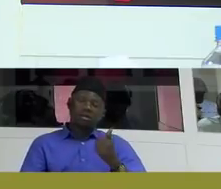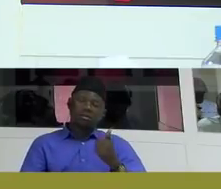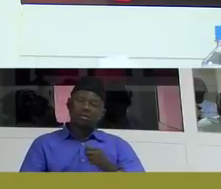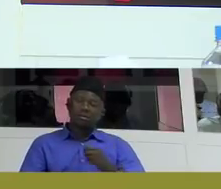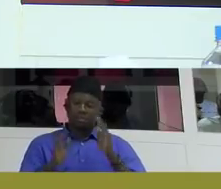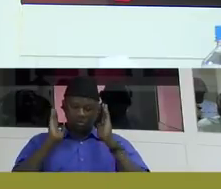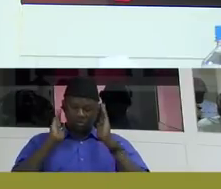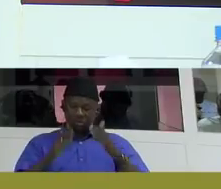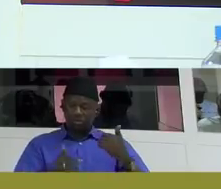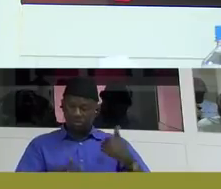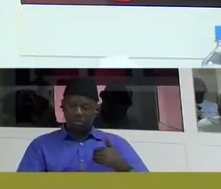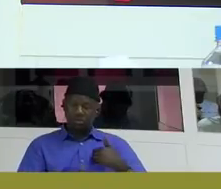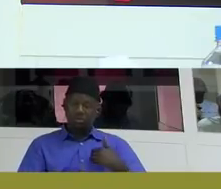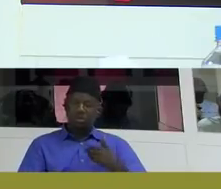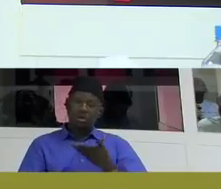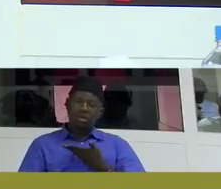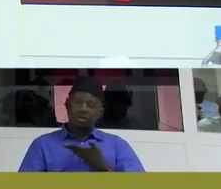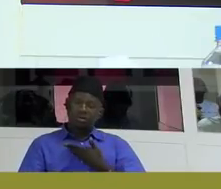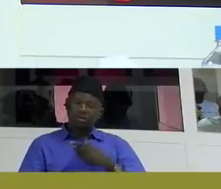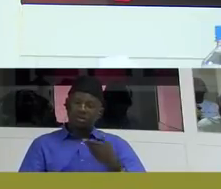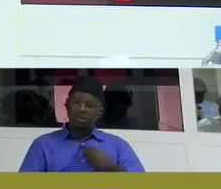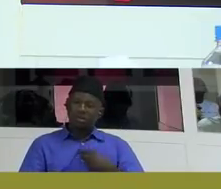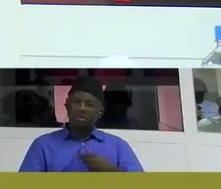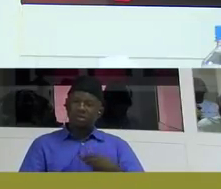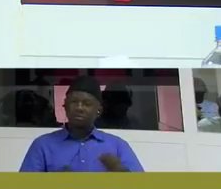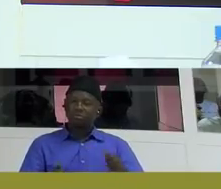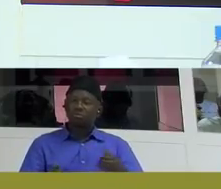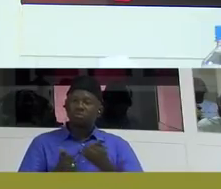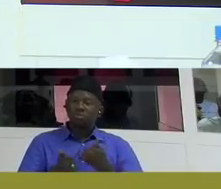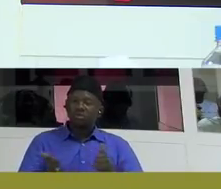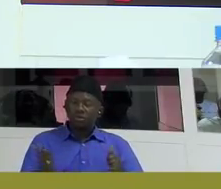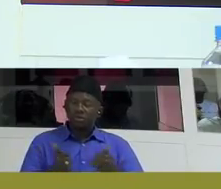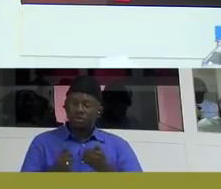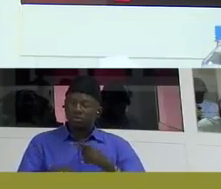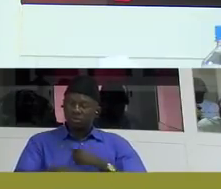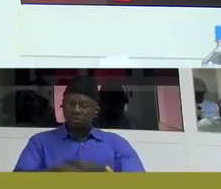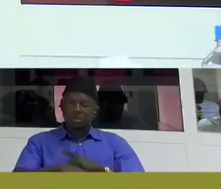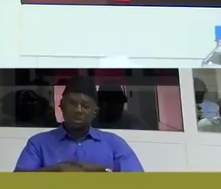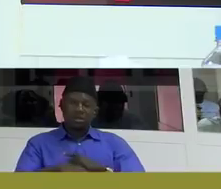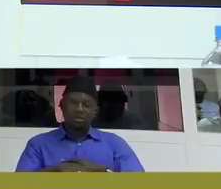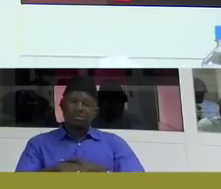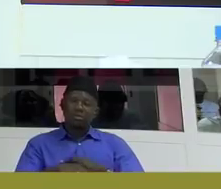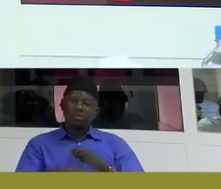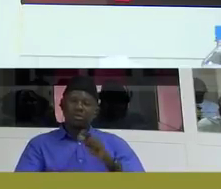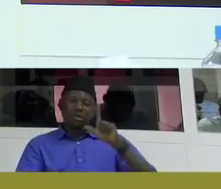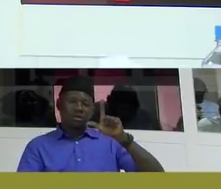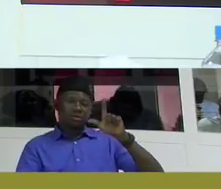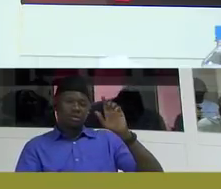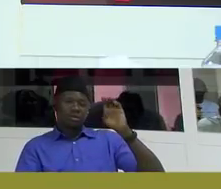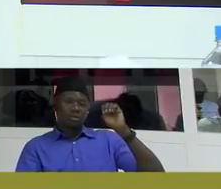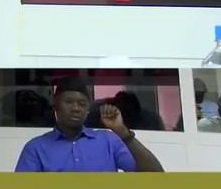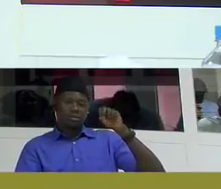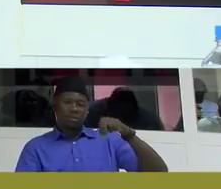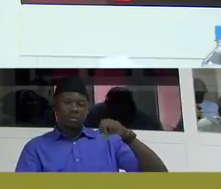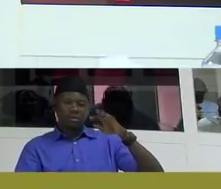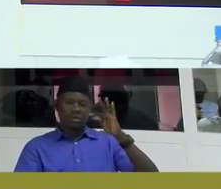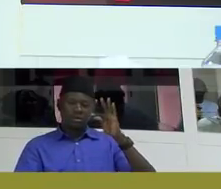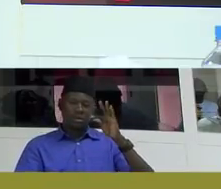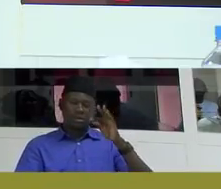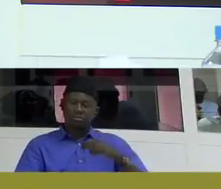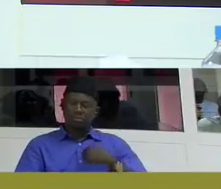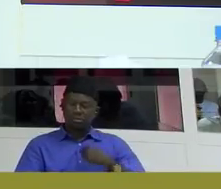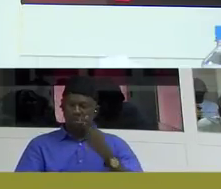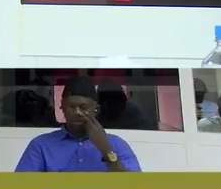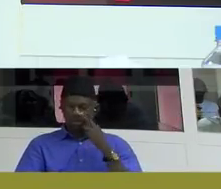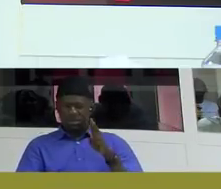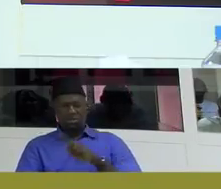music during Lent, I see no reason why the Manjagos shouldn't have their music